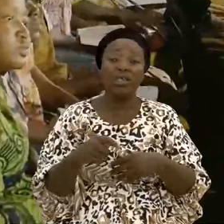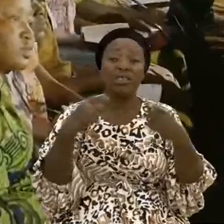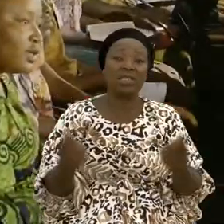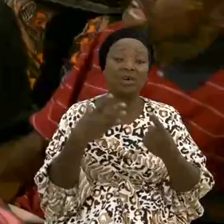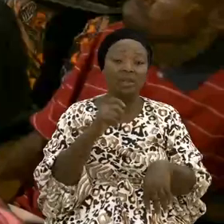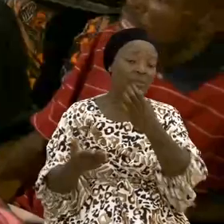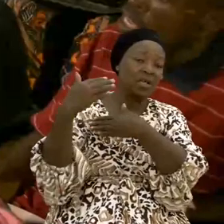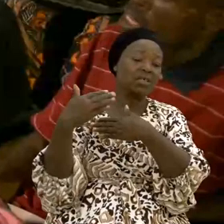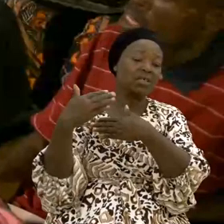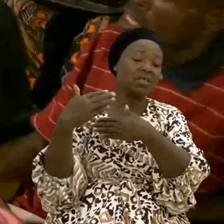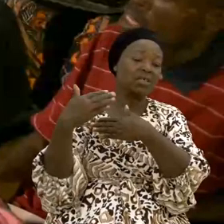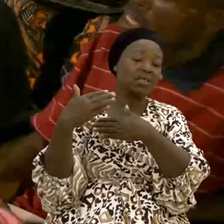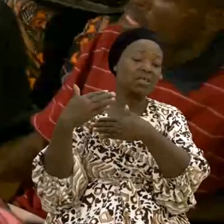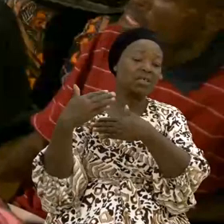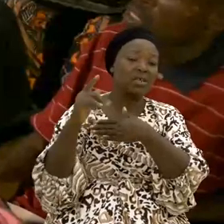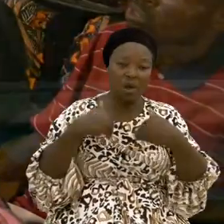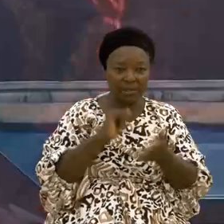in Jesus' name.